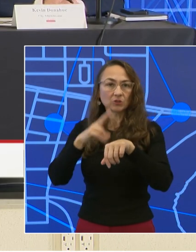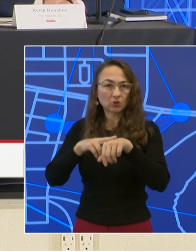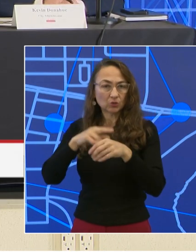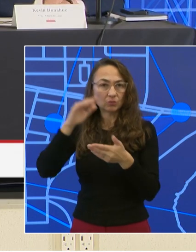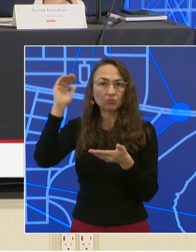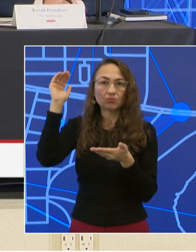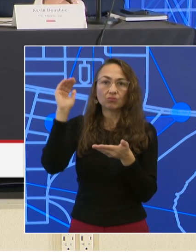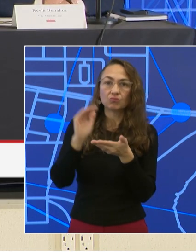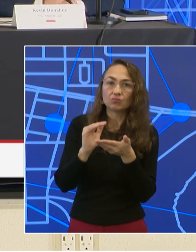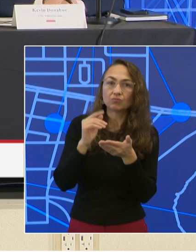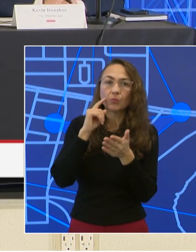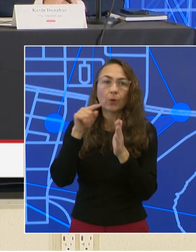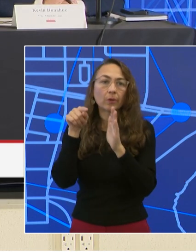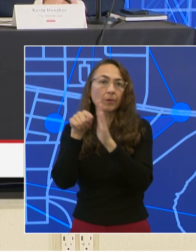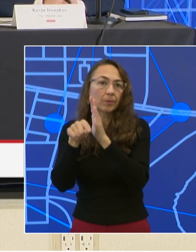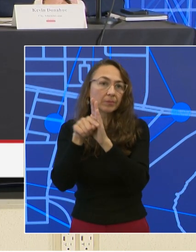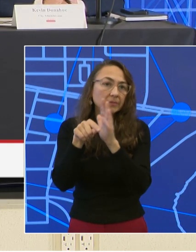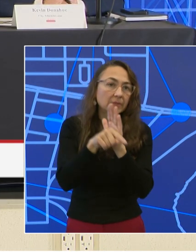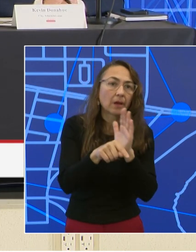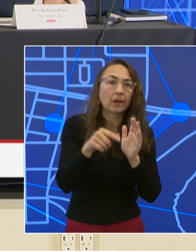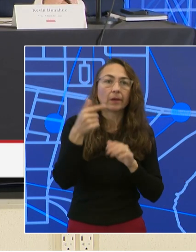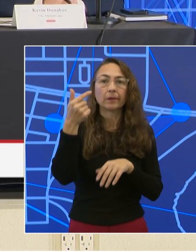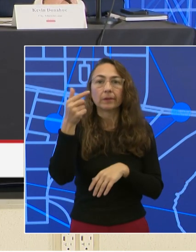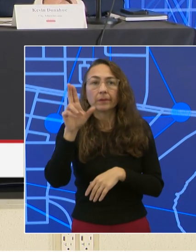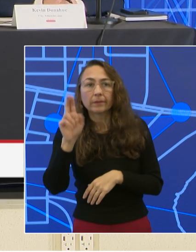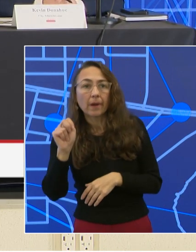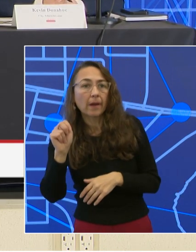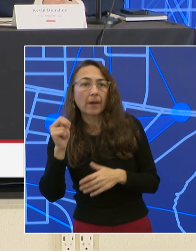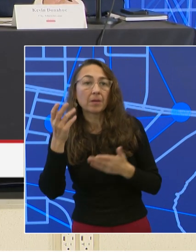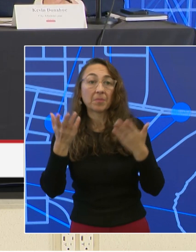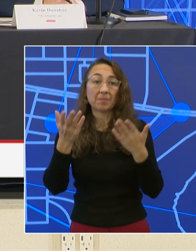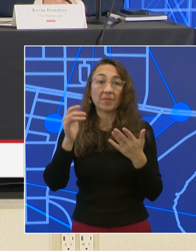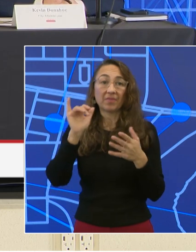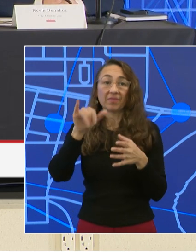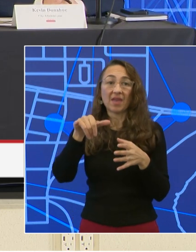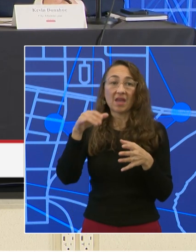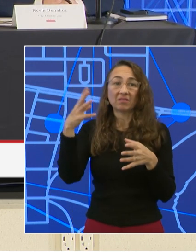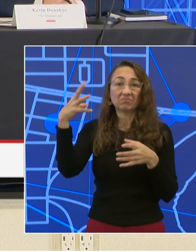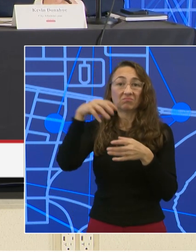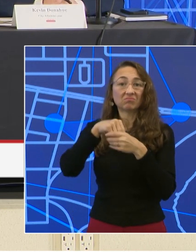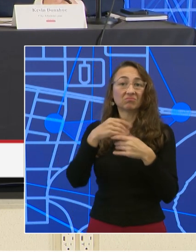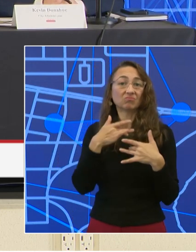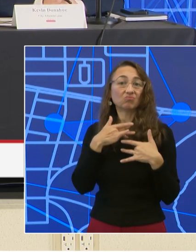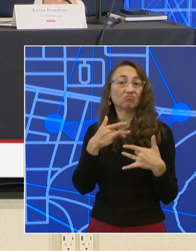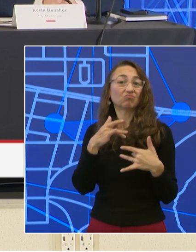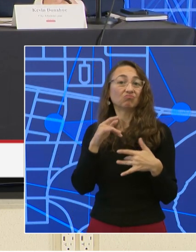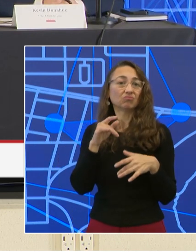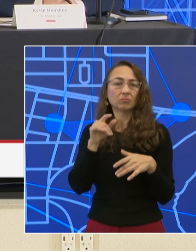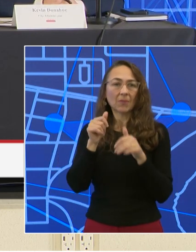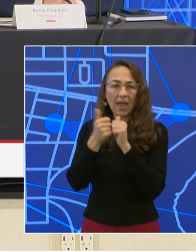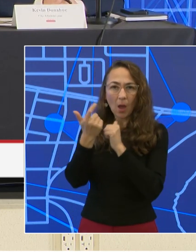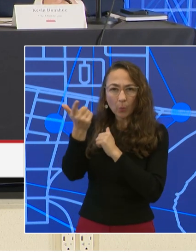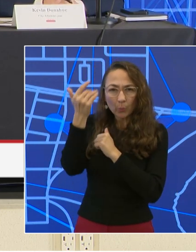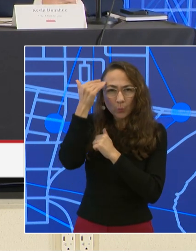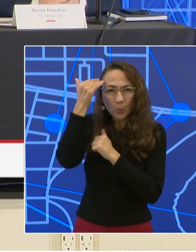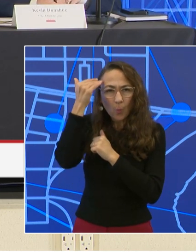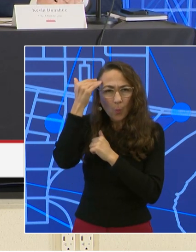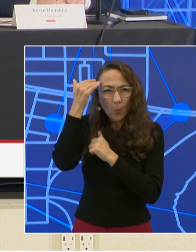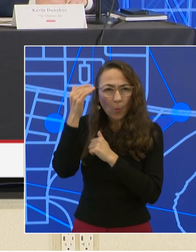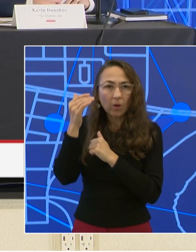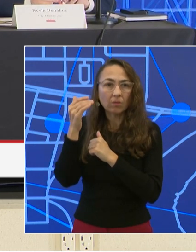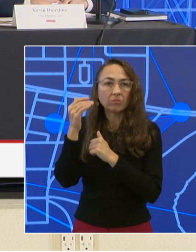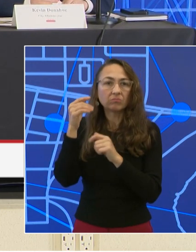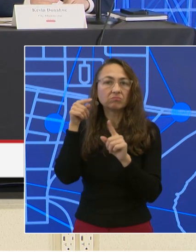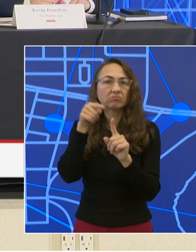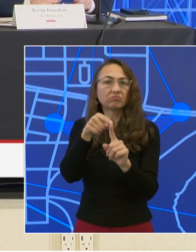so it might appear that DC is just now joining that trend. So what's your response to that? Why are you so sure that what you did